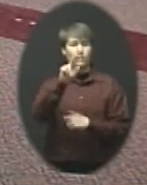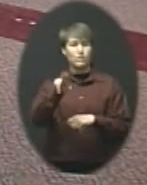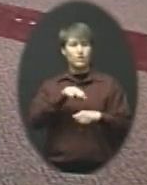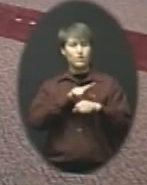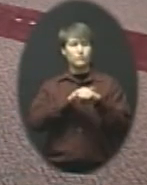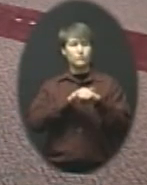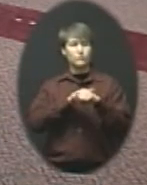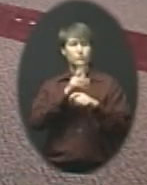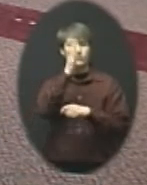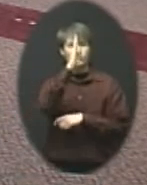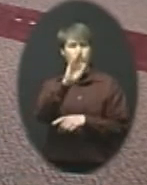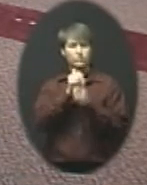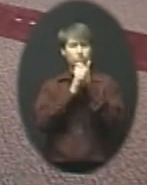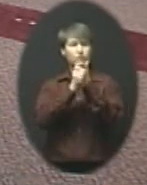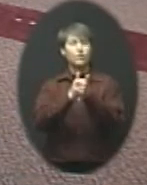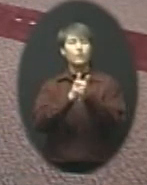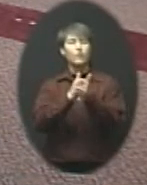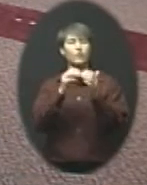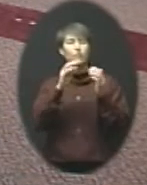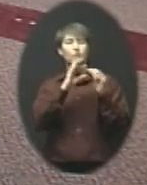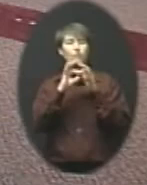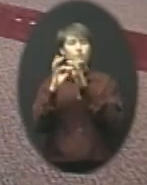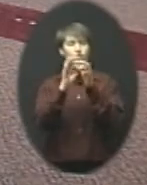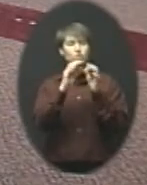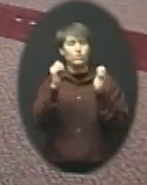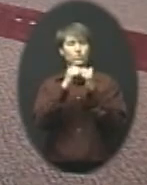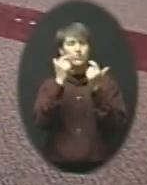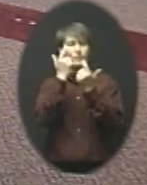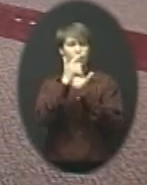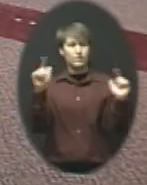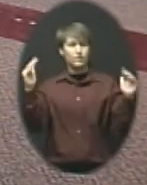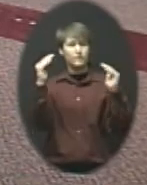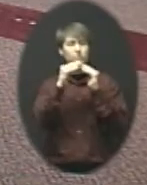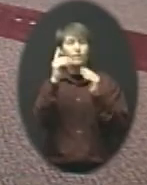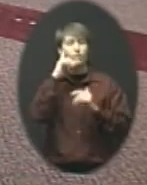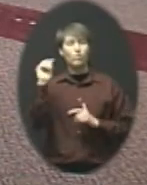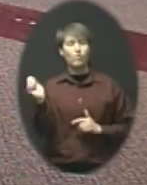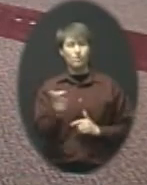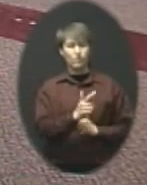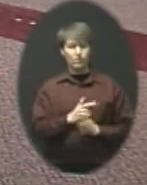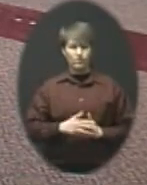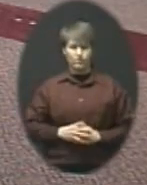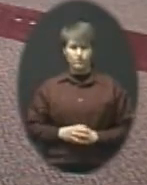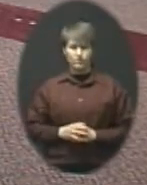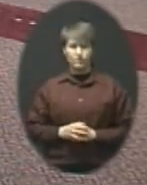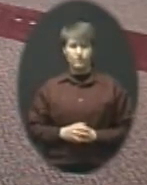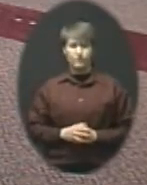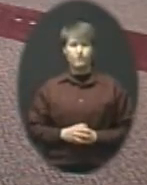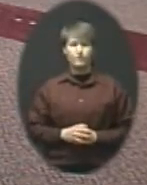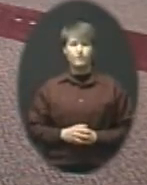one nation, under God, indivisible, with liberty and justice for all.